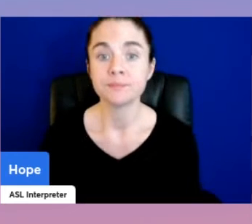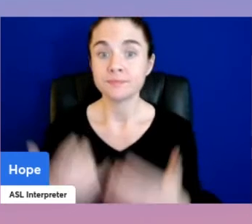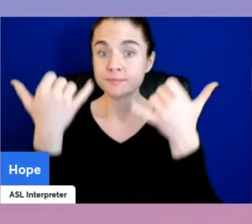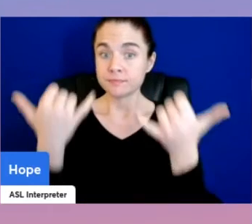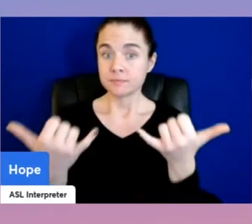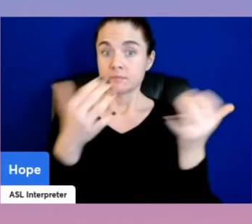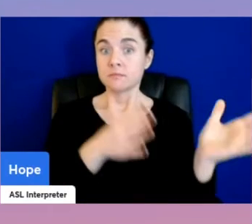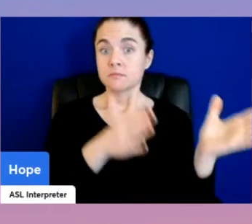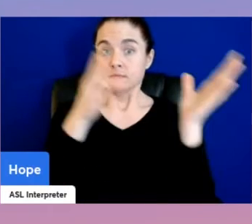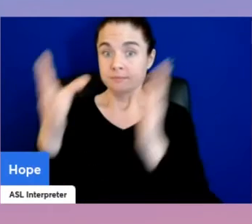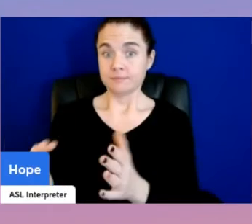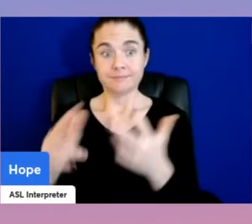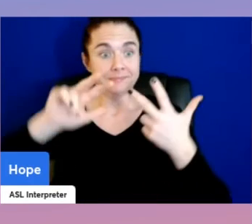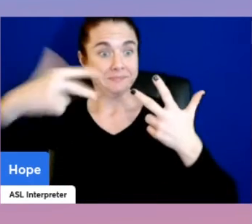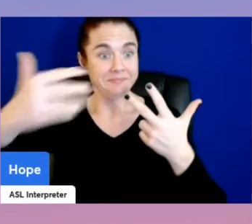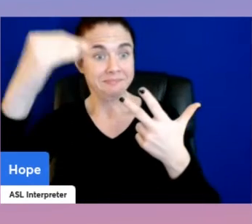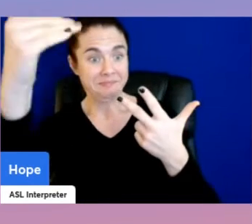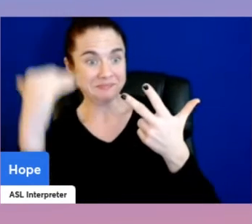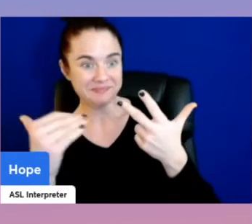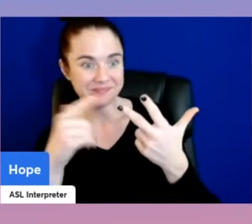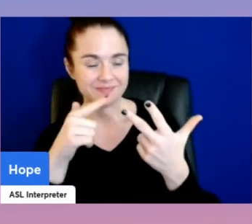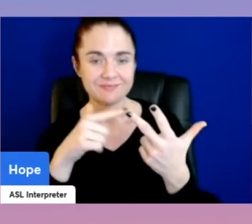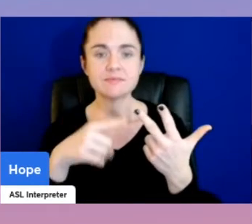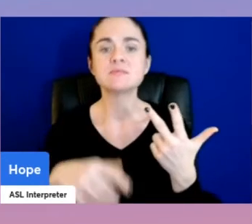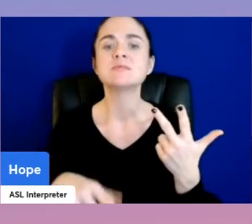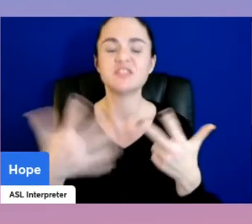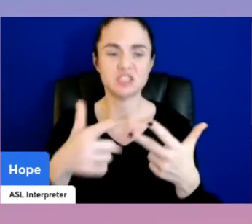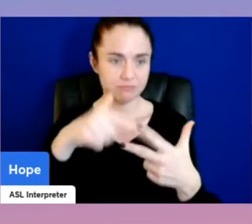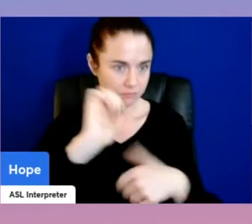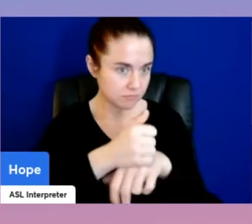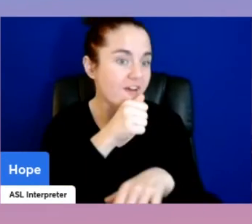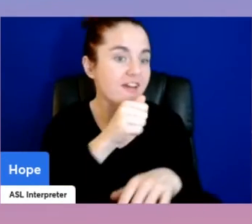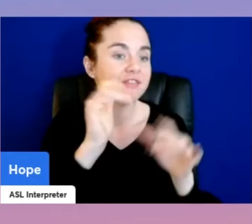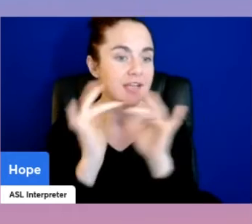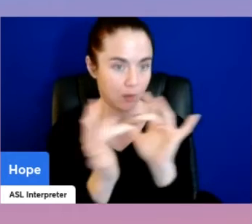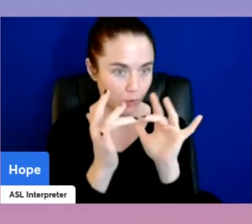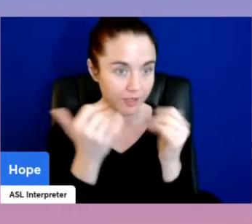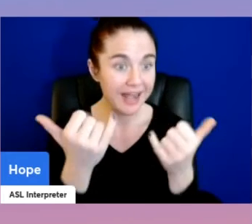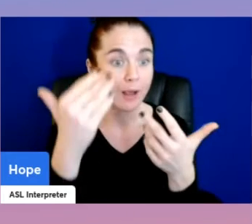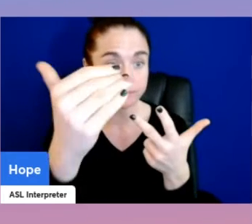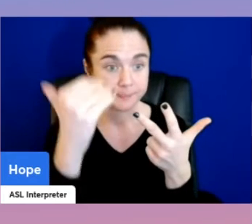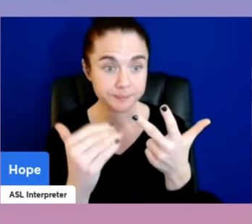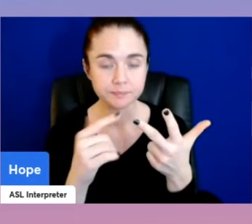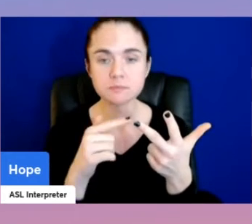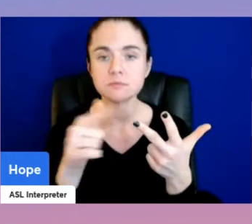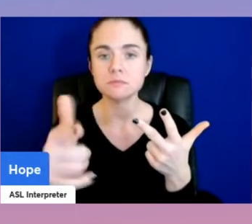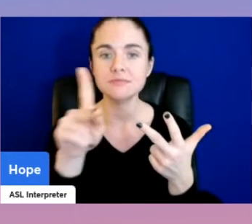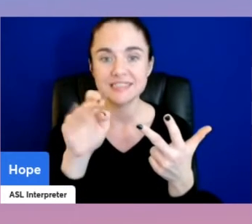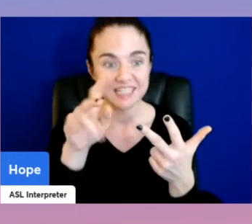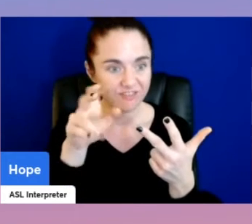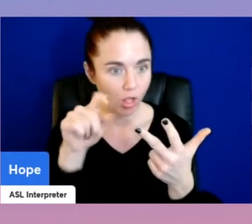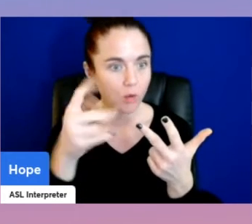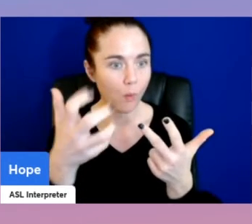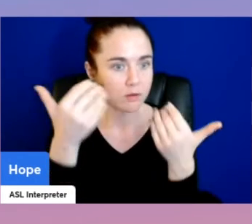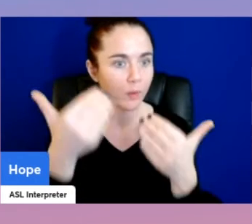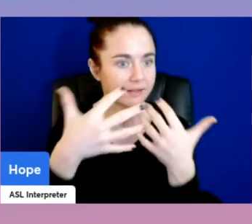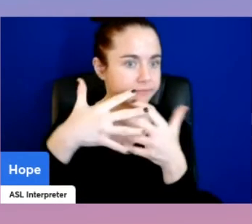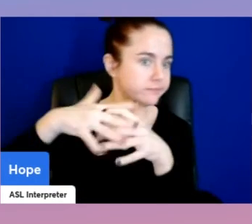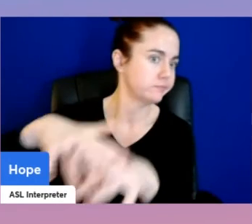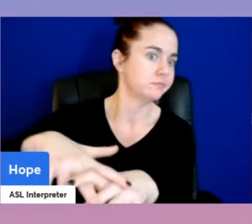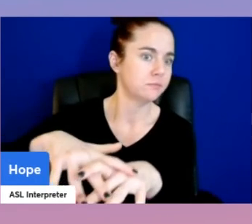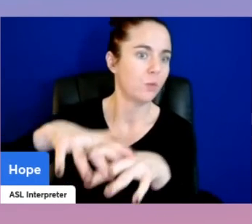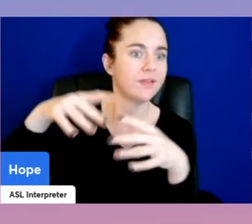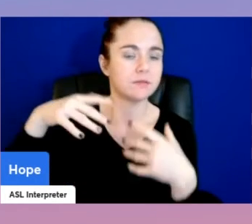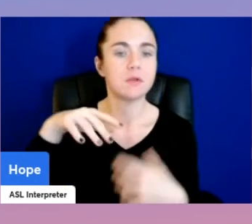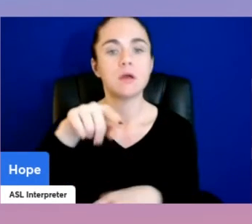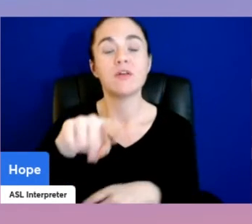So we've set up private networking for our Key Vault. Now let's actually get Key Vault integration going within the Kubernetes cluster.